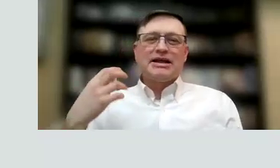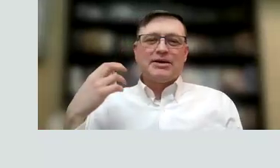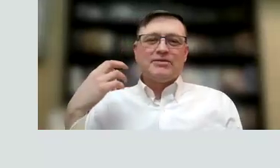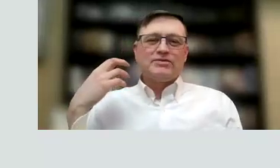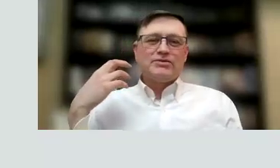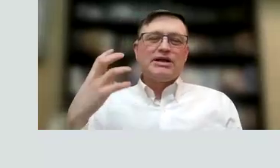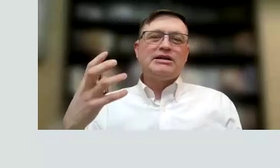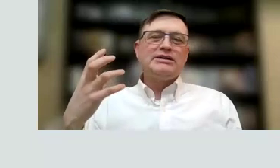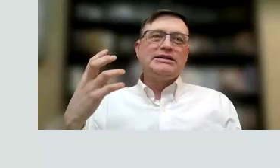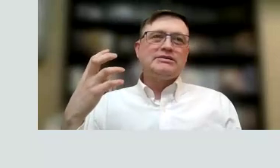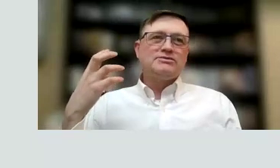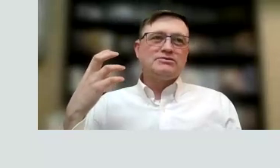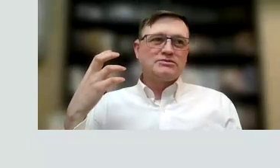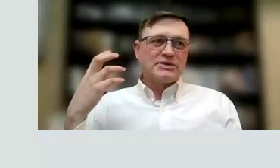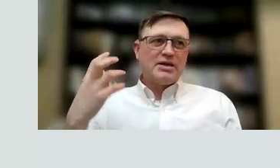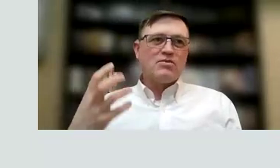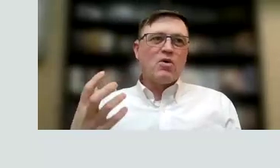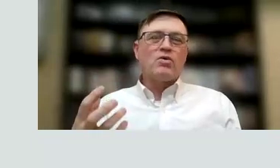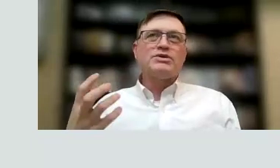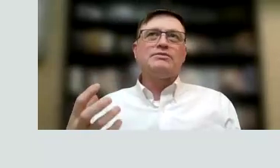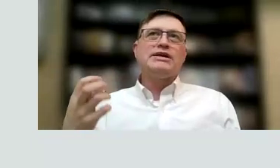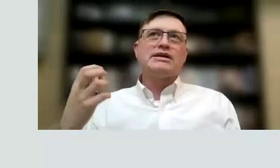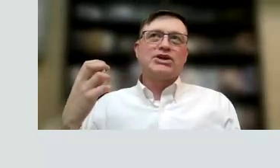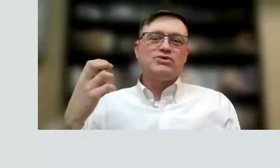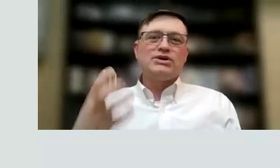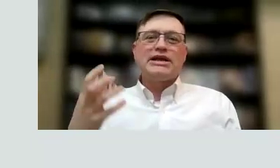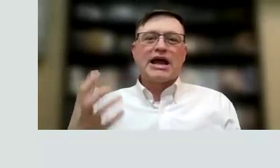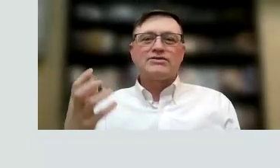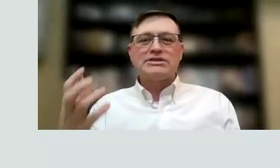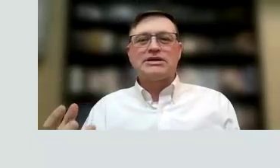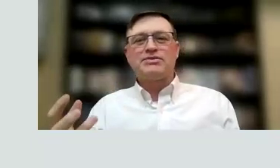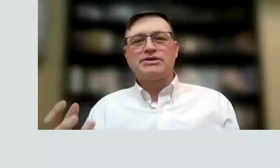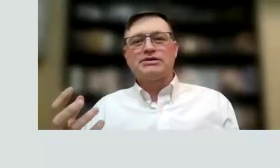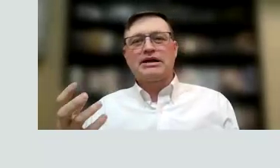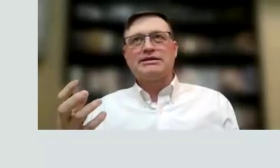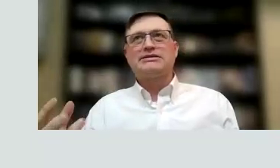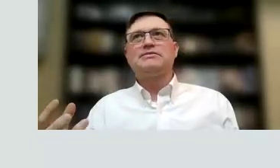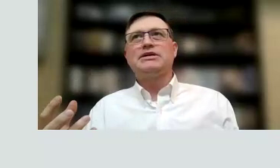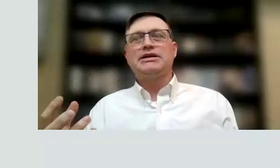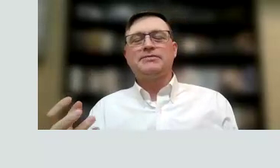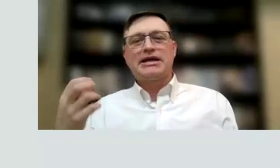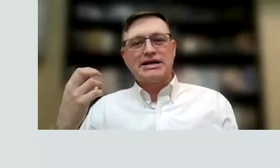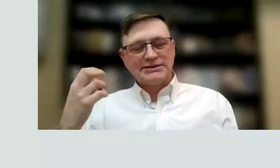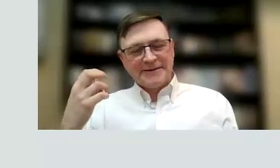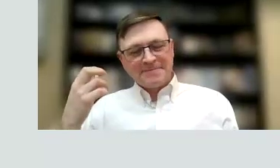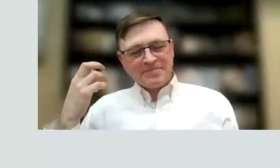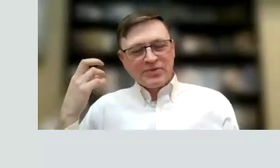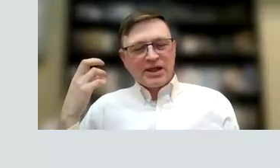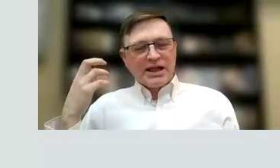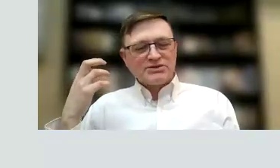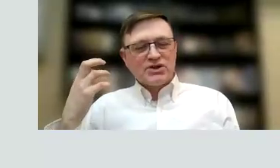To me, it really came home to me that you really have to accept your disability,